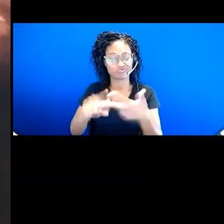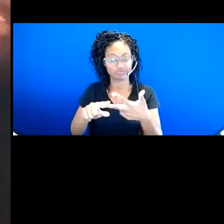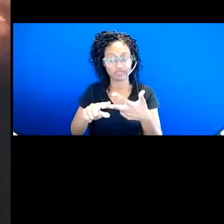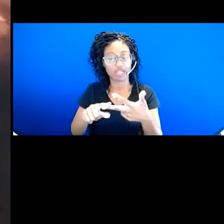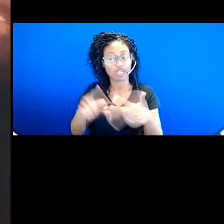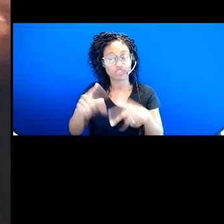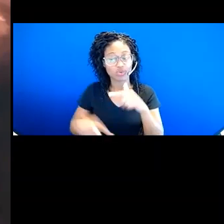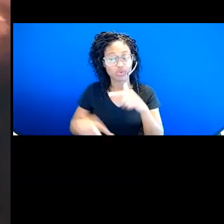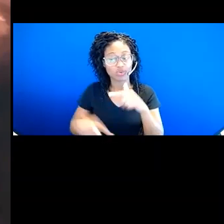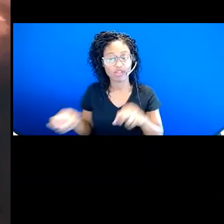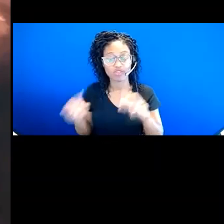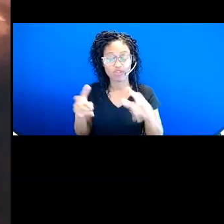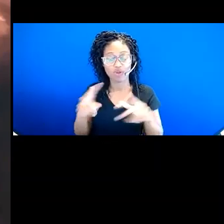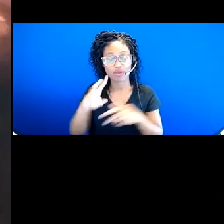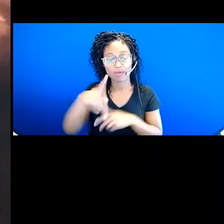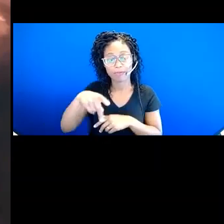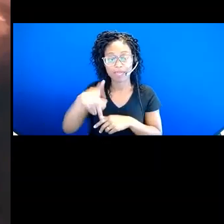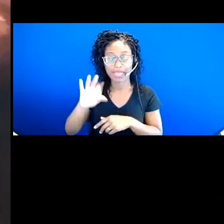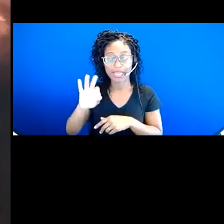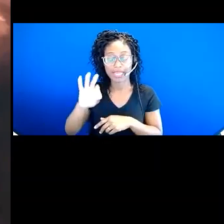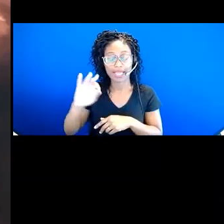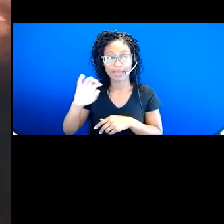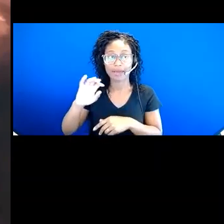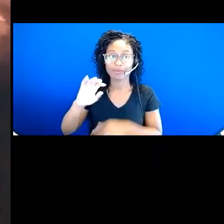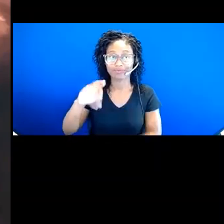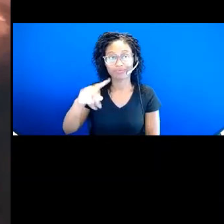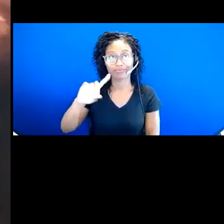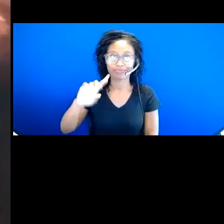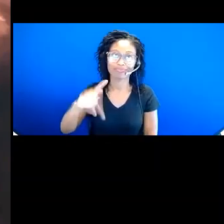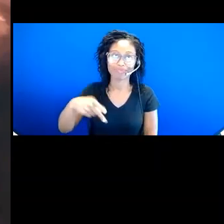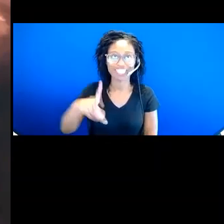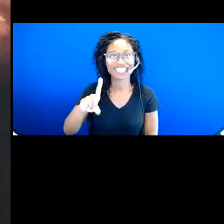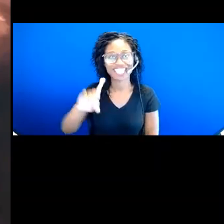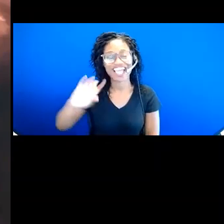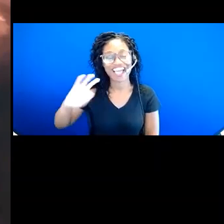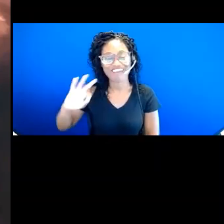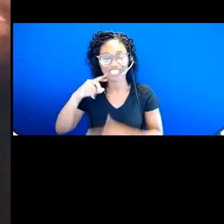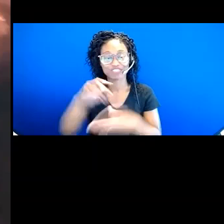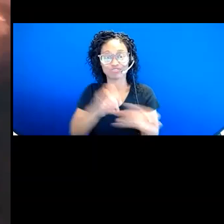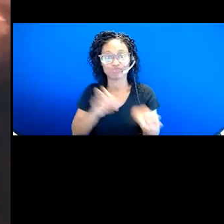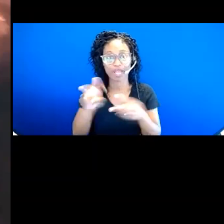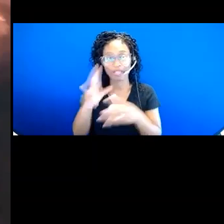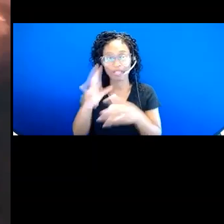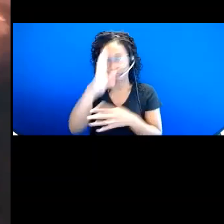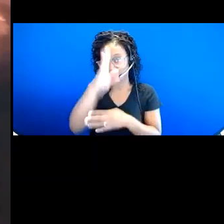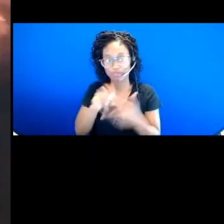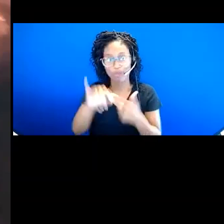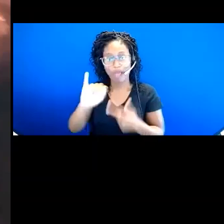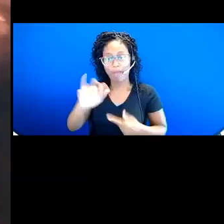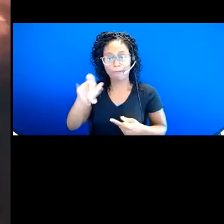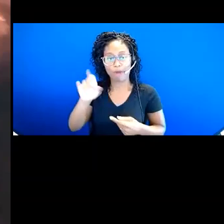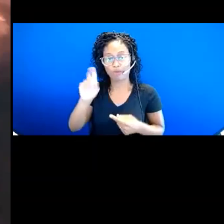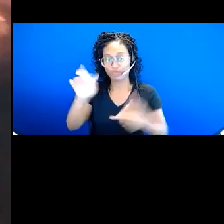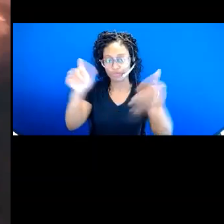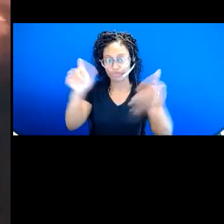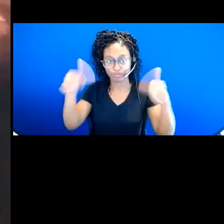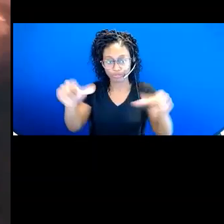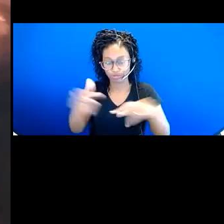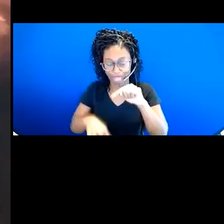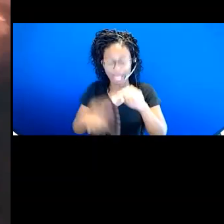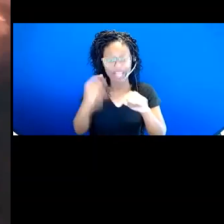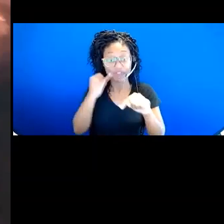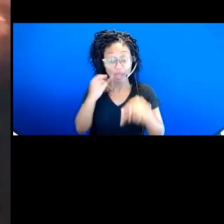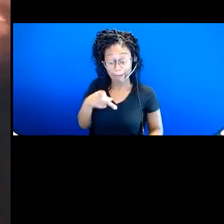a PDF into an iPoster directly. If you have a PDF image, then what you'll need to do is transfer it